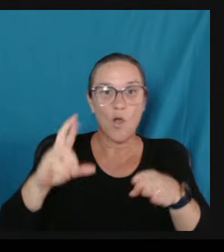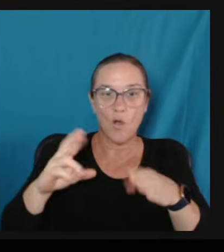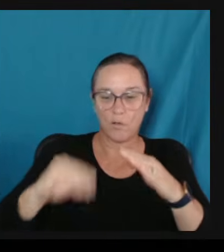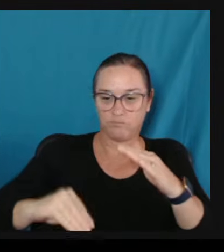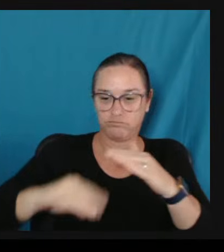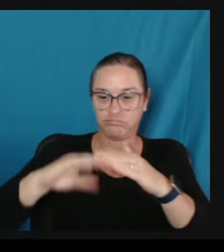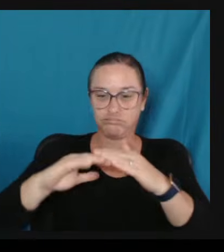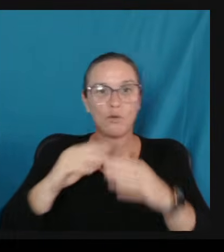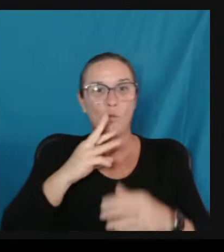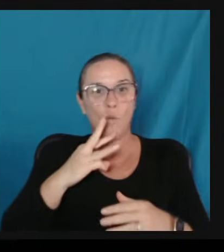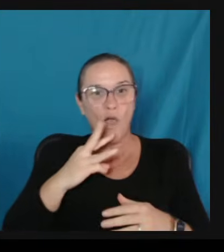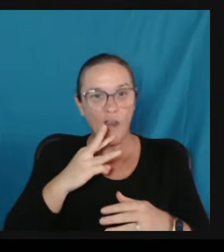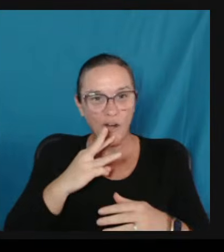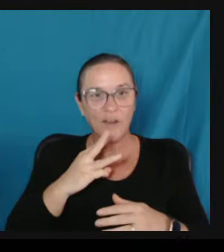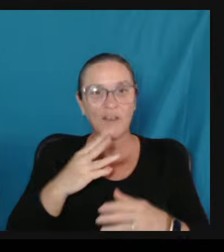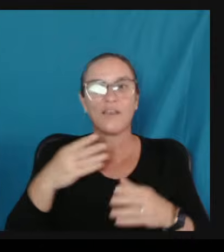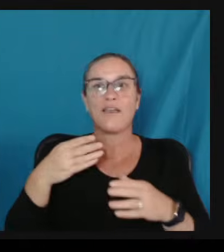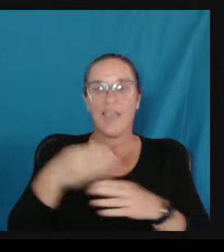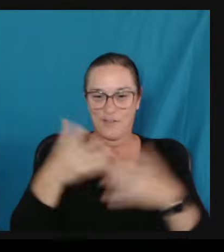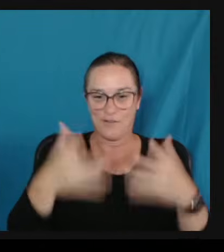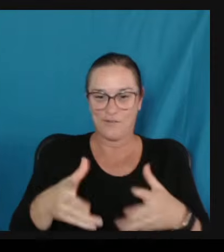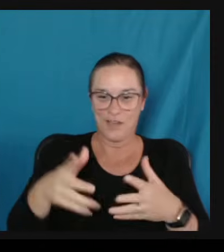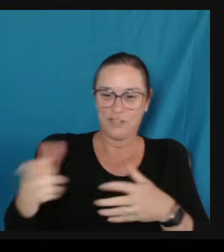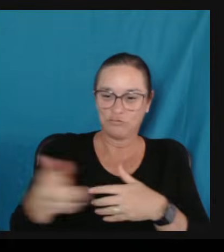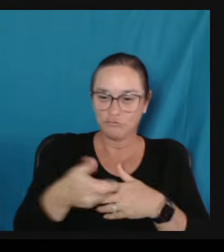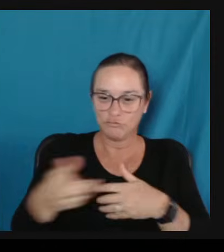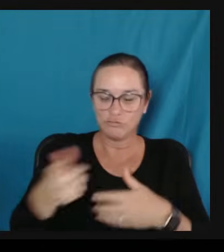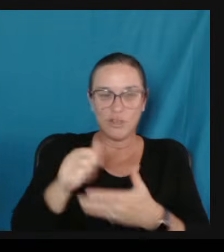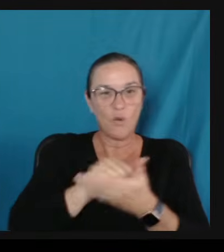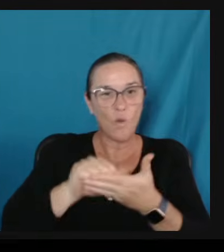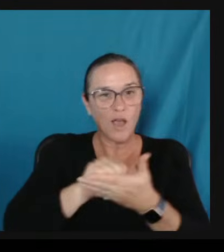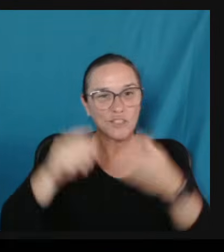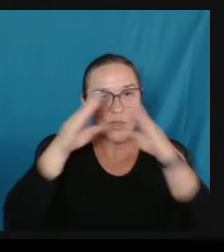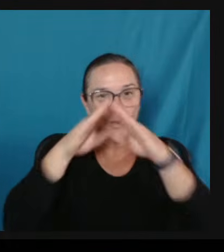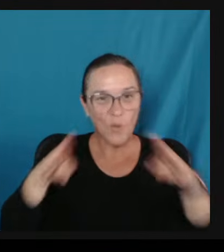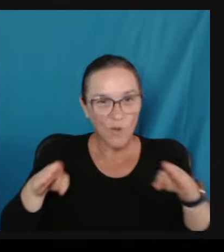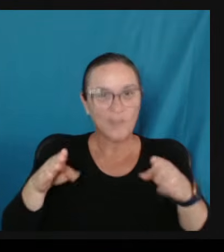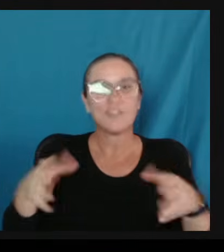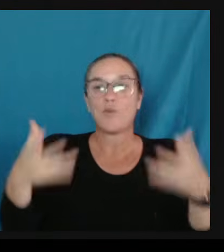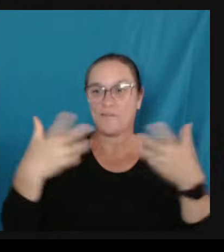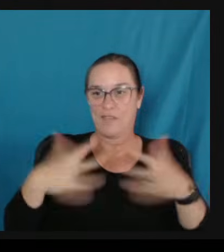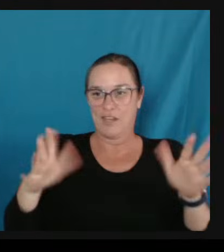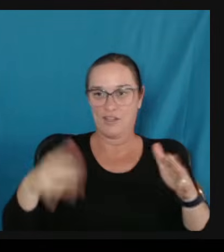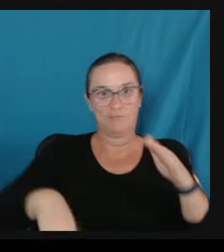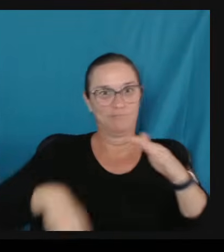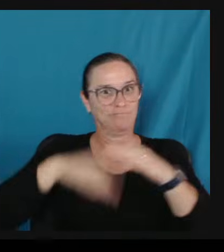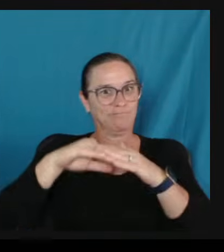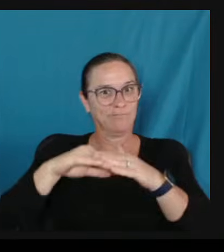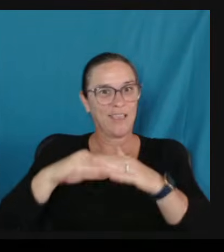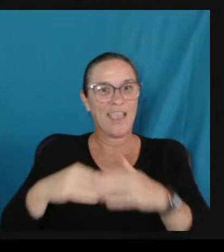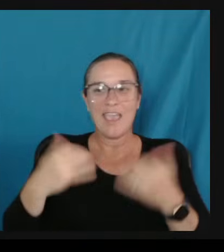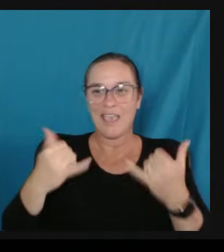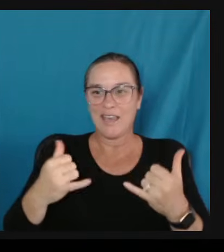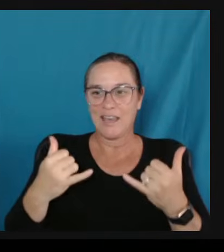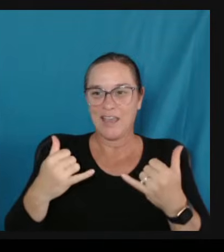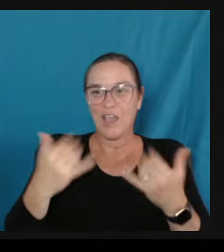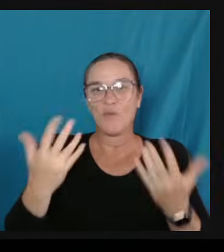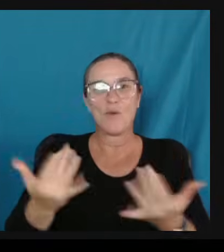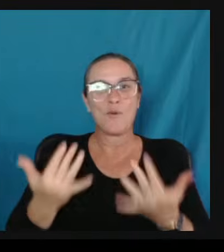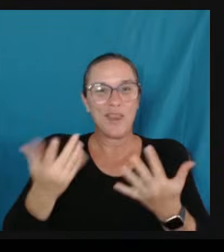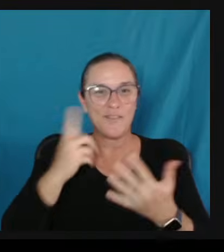having washed off their roofs. All those random things. So we got that, and we are still waiting for the episode, which has not come yet.